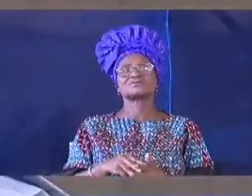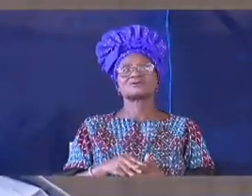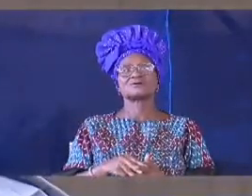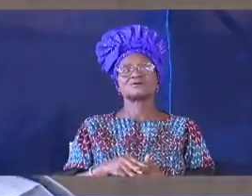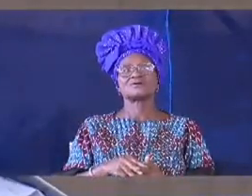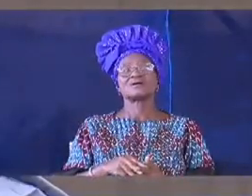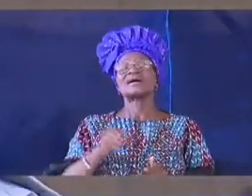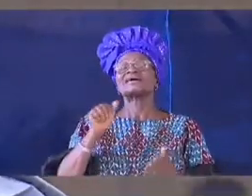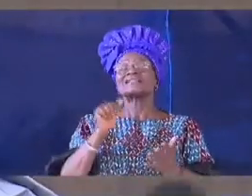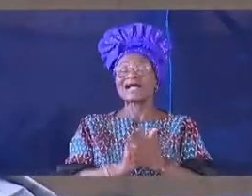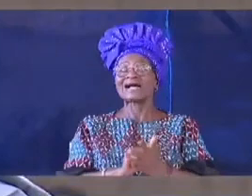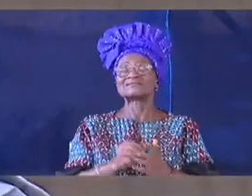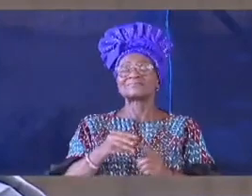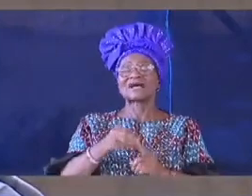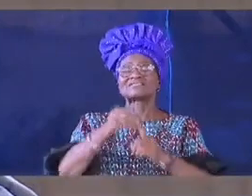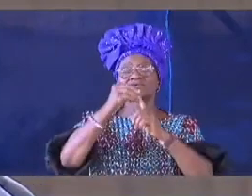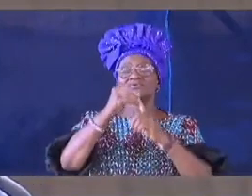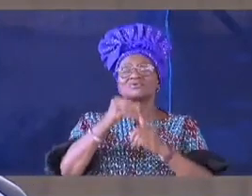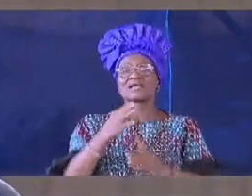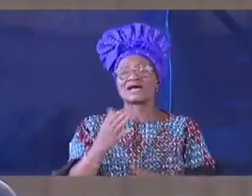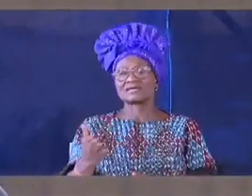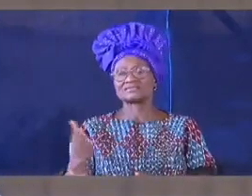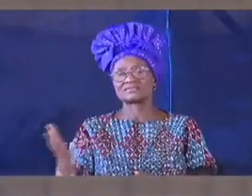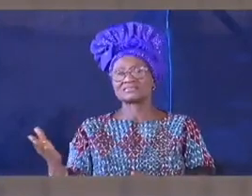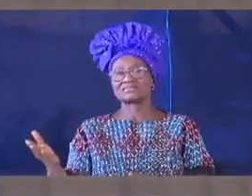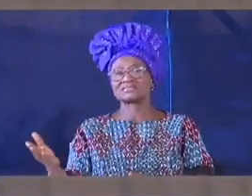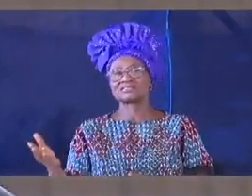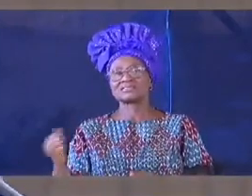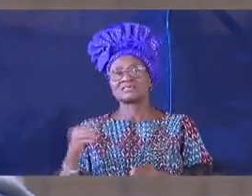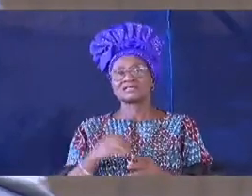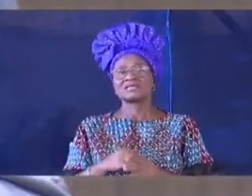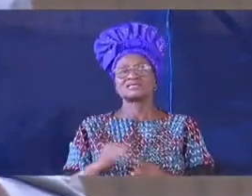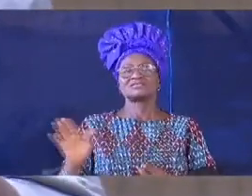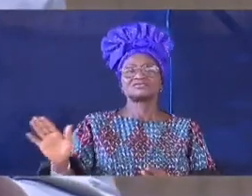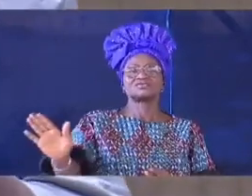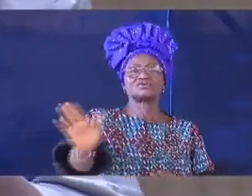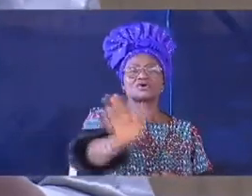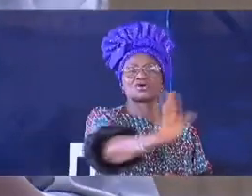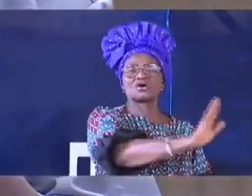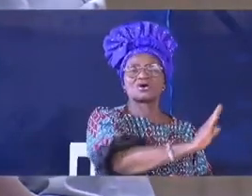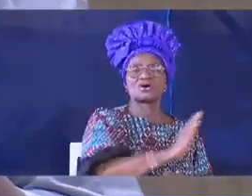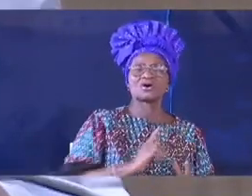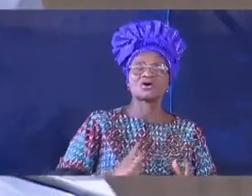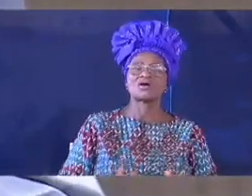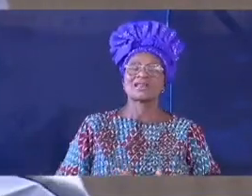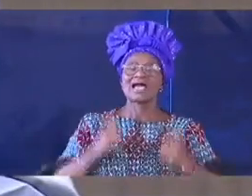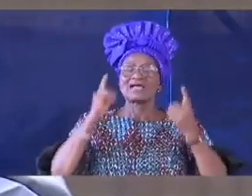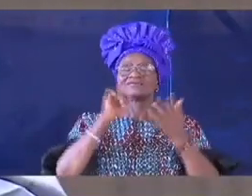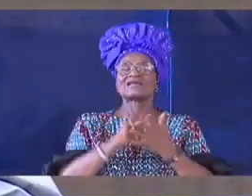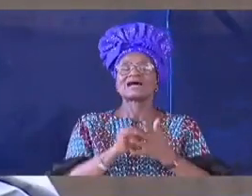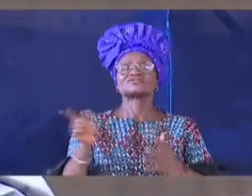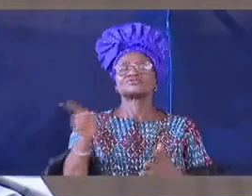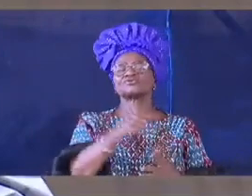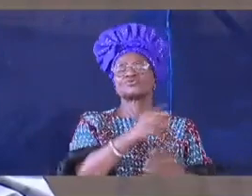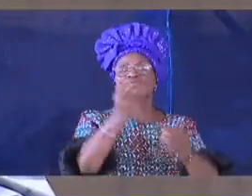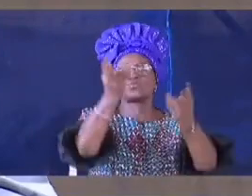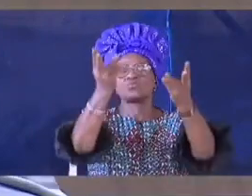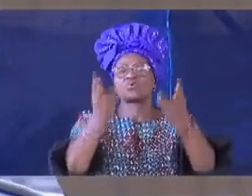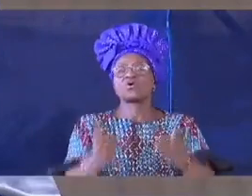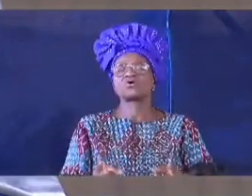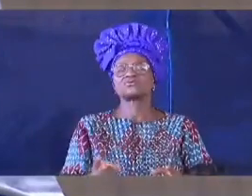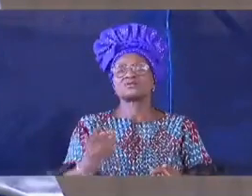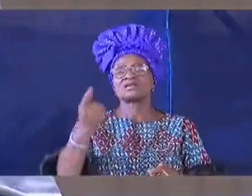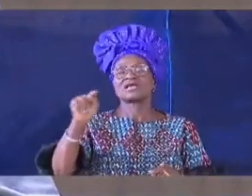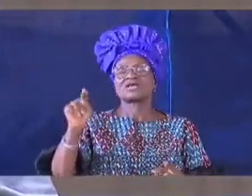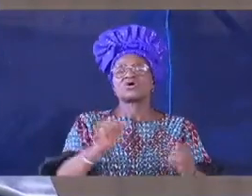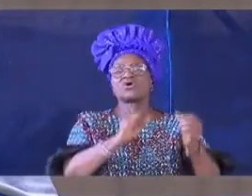that particular thing in your life that you want the Almighty God to remove